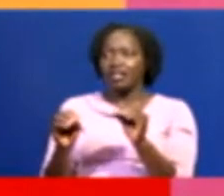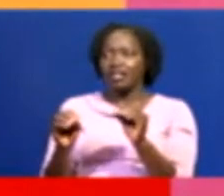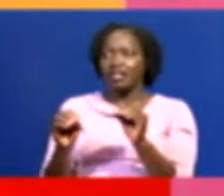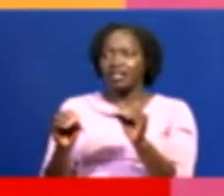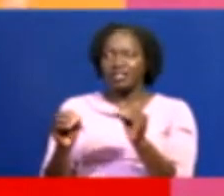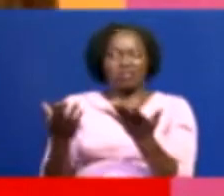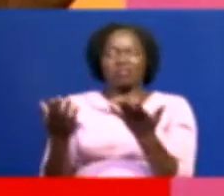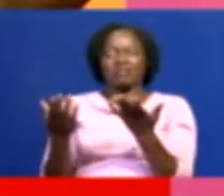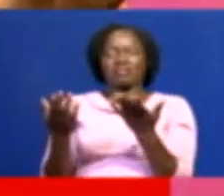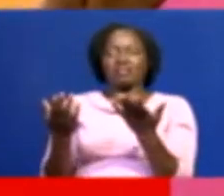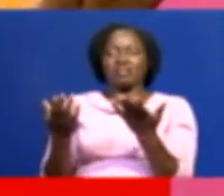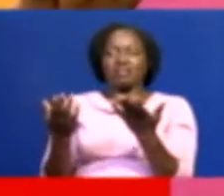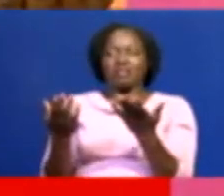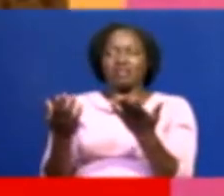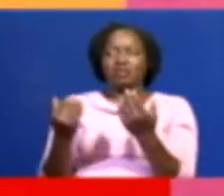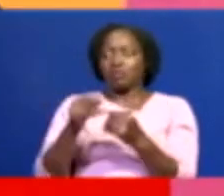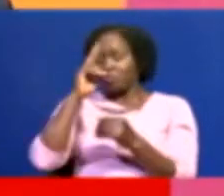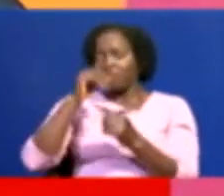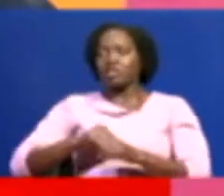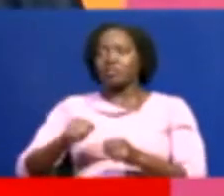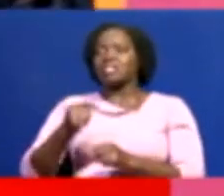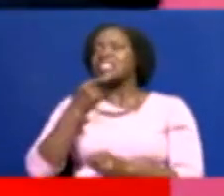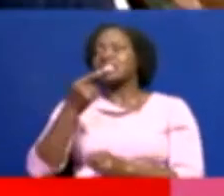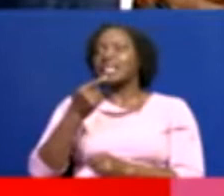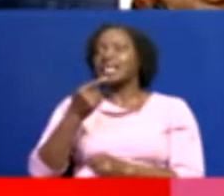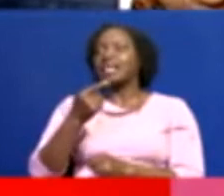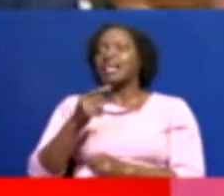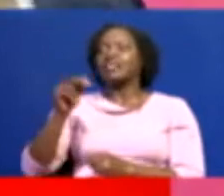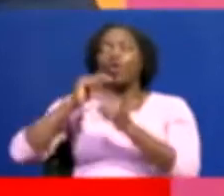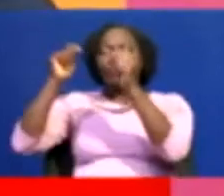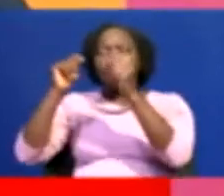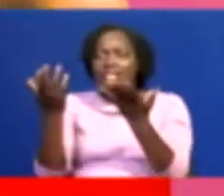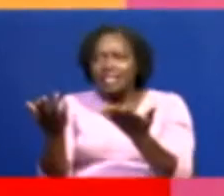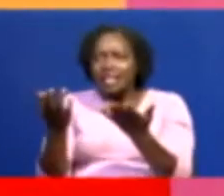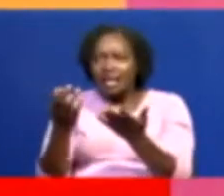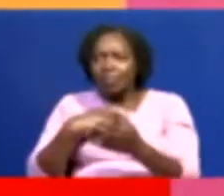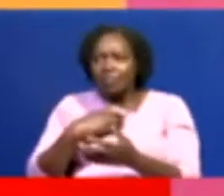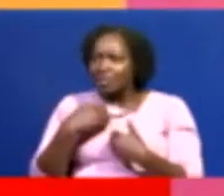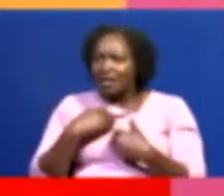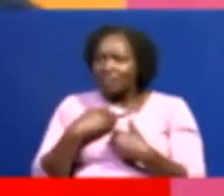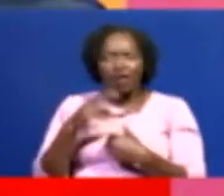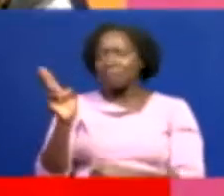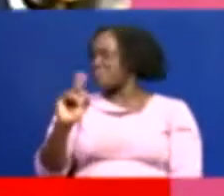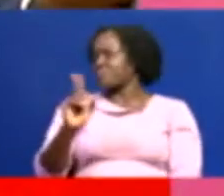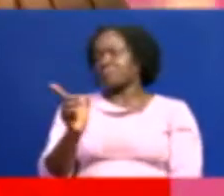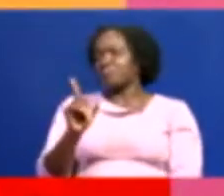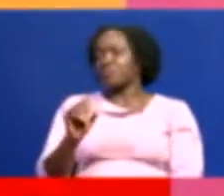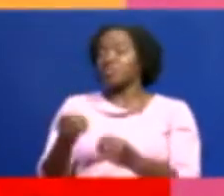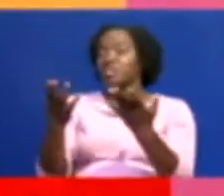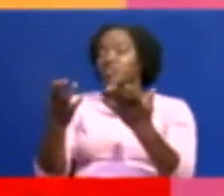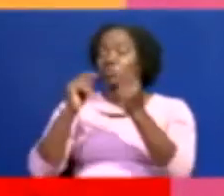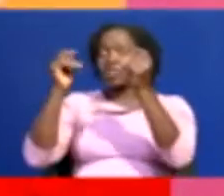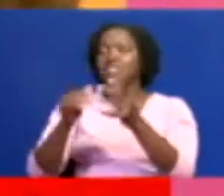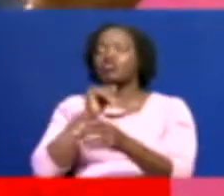unheard of for the police boss to say, there will be no protests. He has no permission to give to protesters or